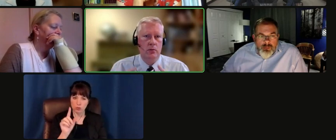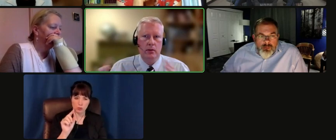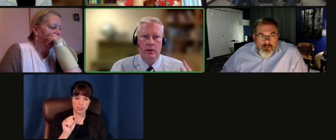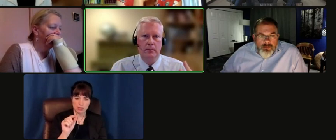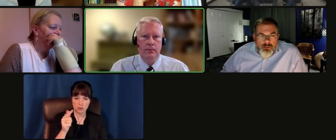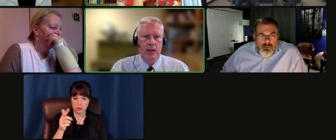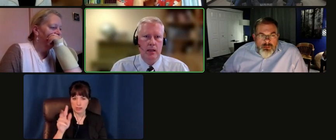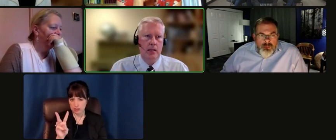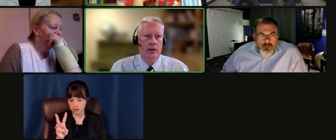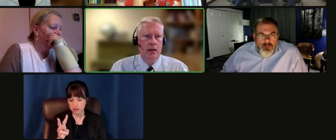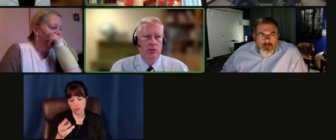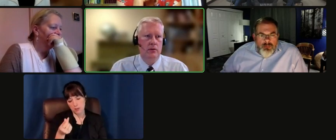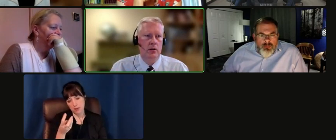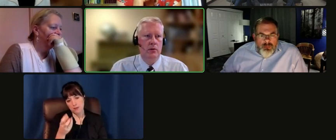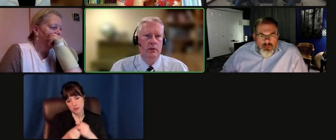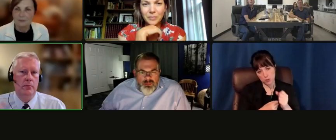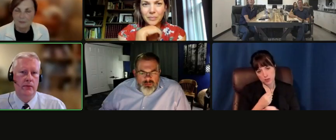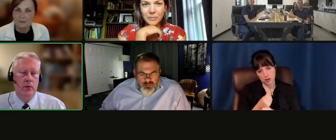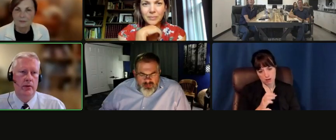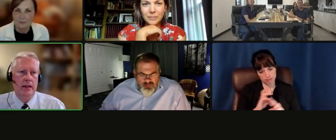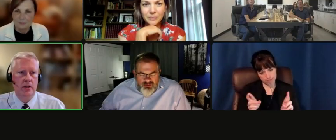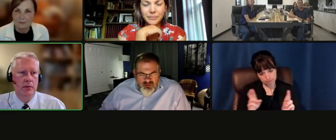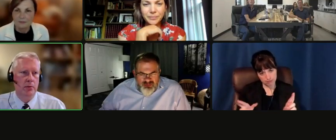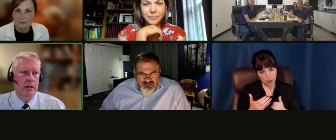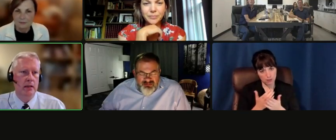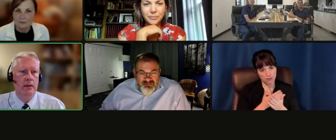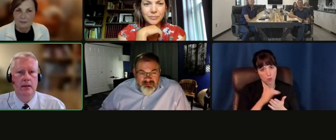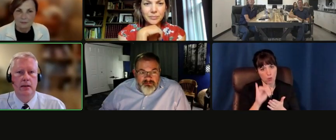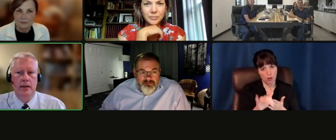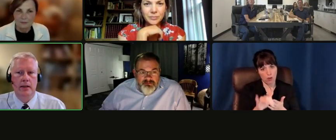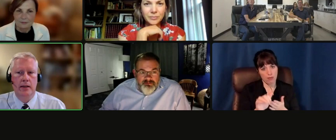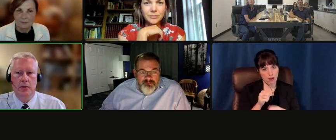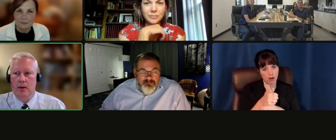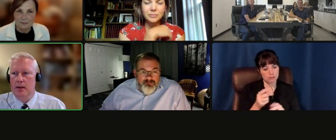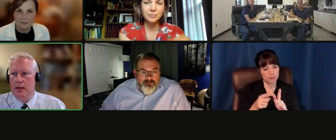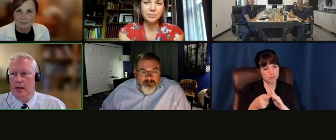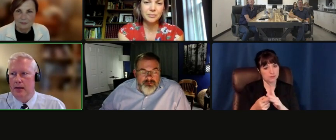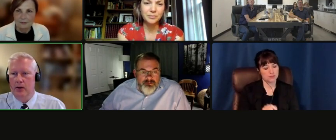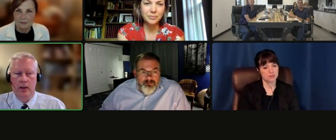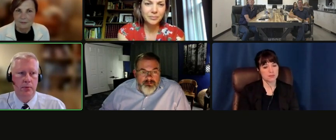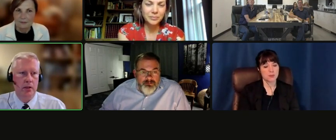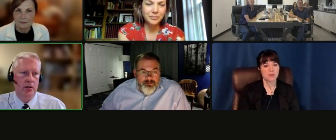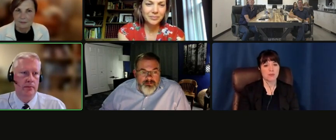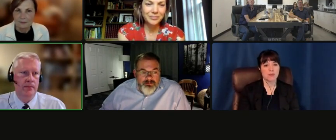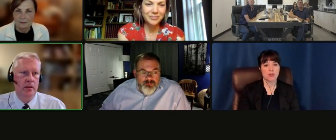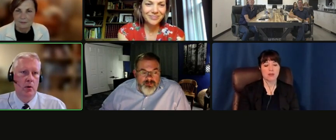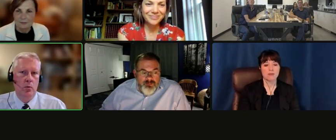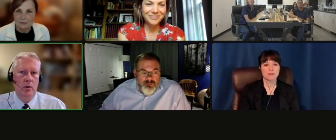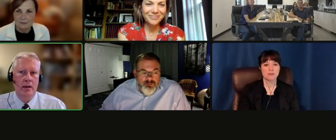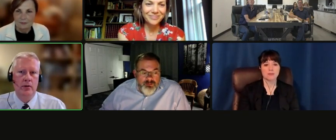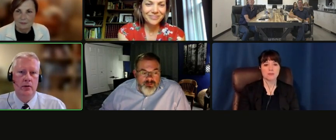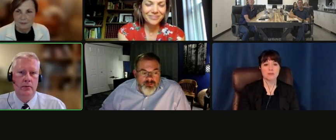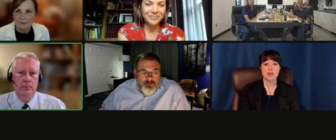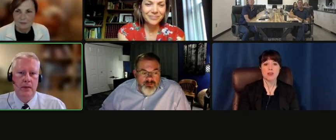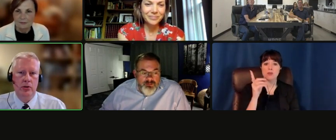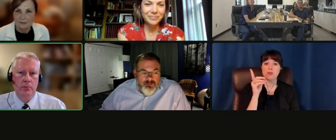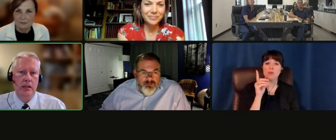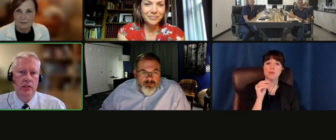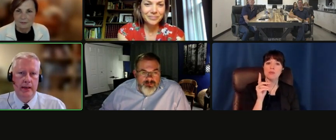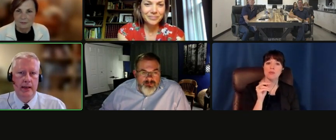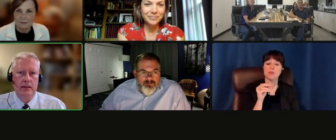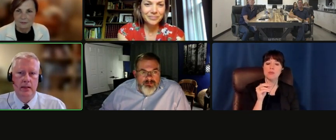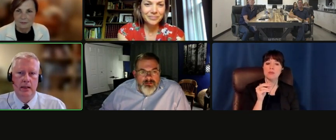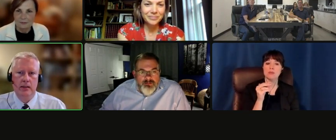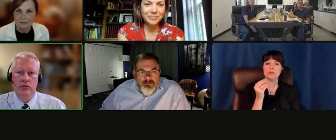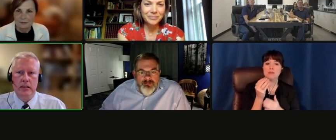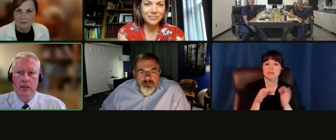to kind of get our ducks in a row before that's implemented out a couple of years. One other major piece